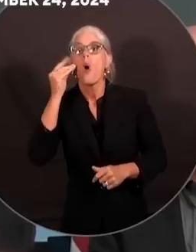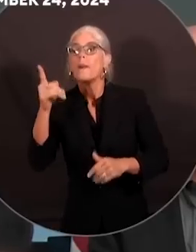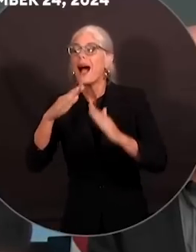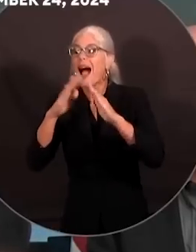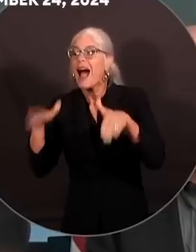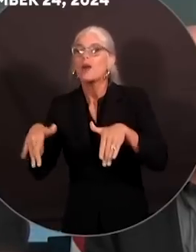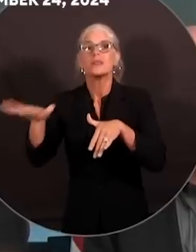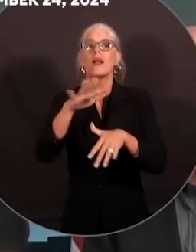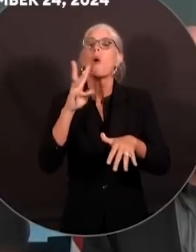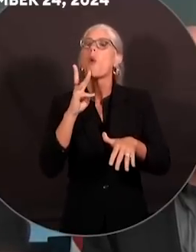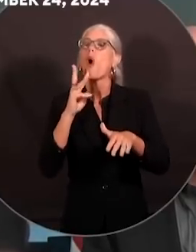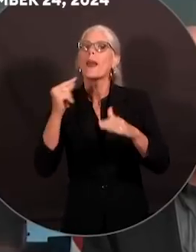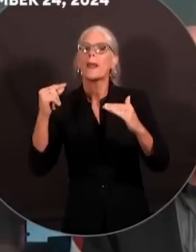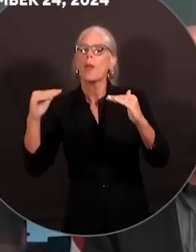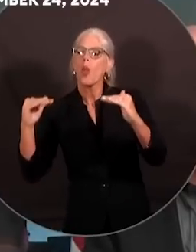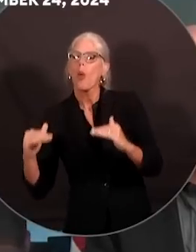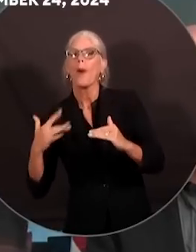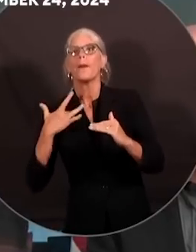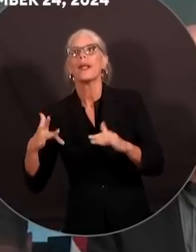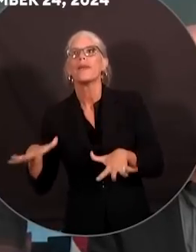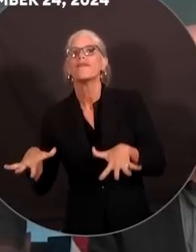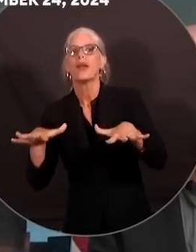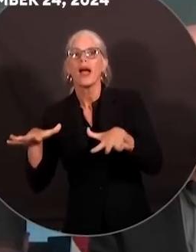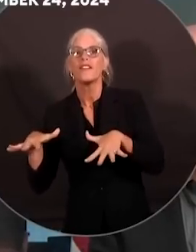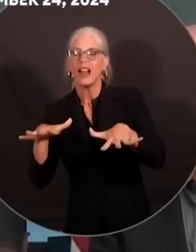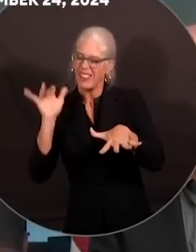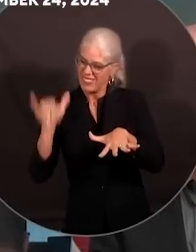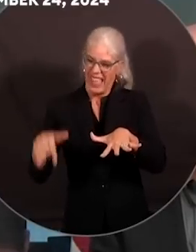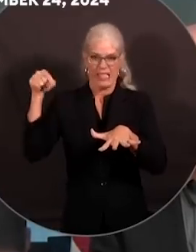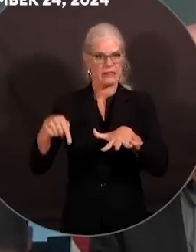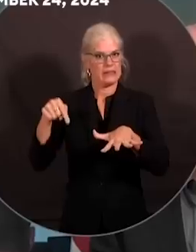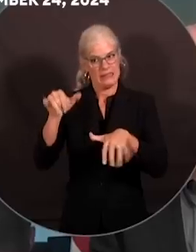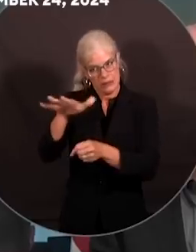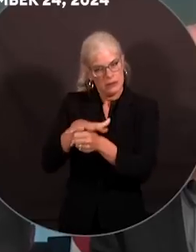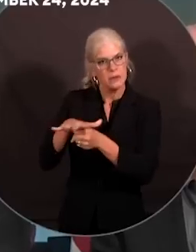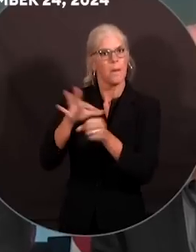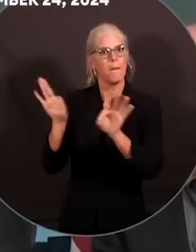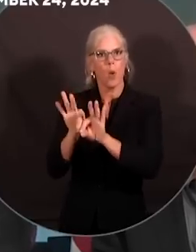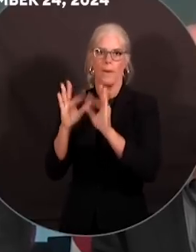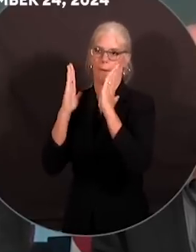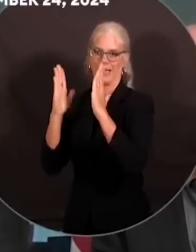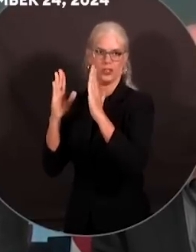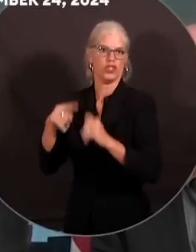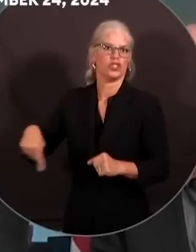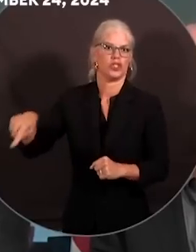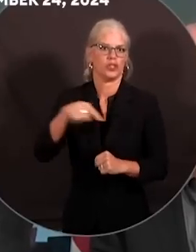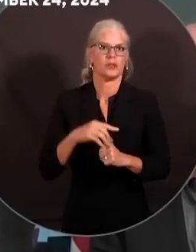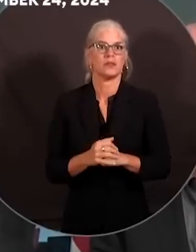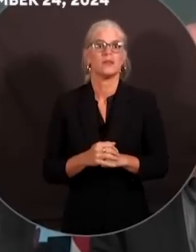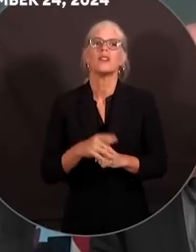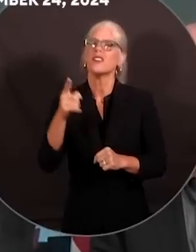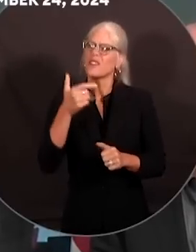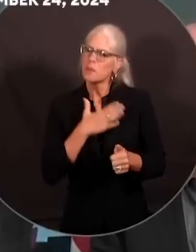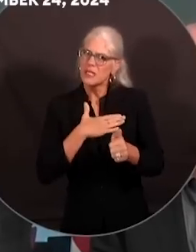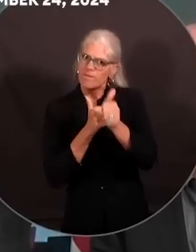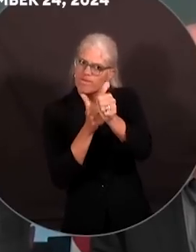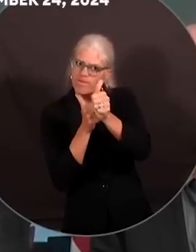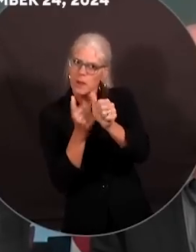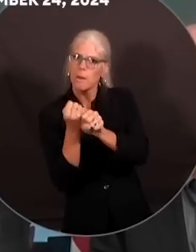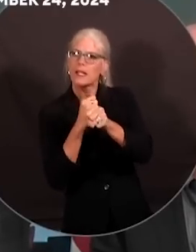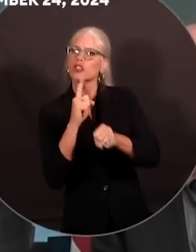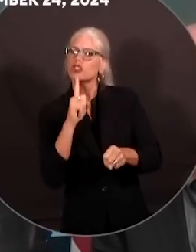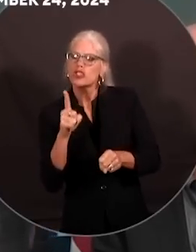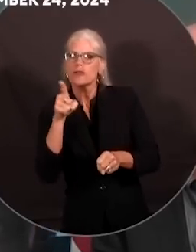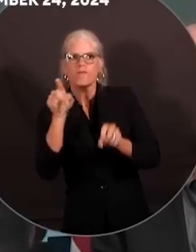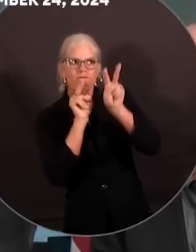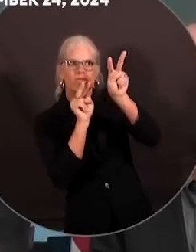absolutely something that is likely to happen. So heed those directives and make sure you're taking the appropriate steps to protect